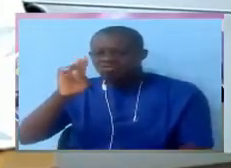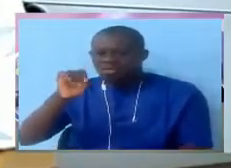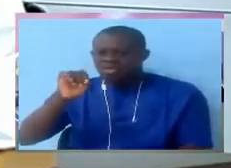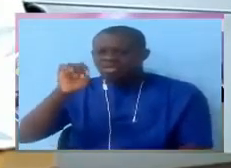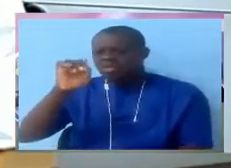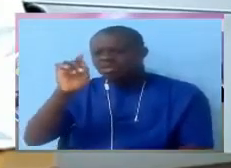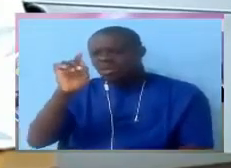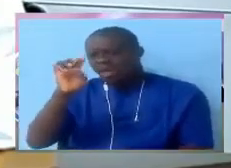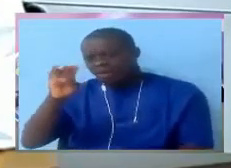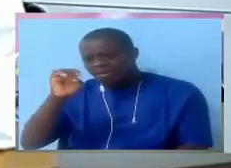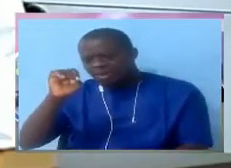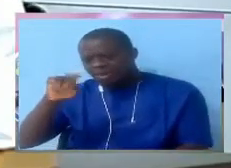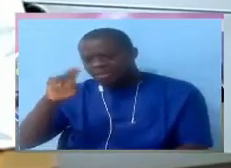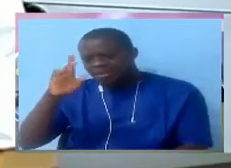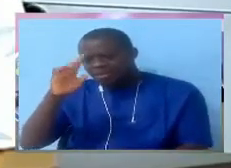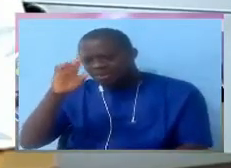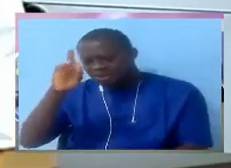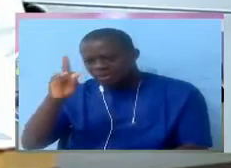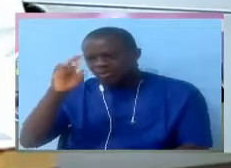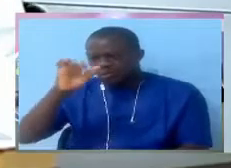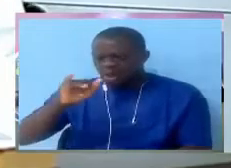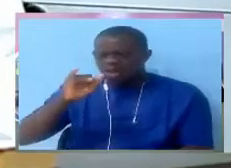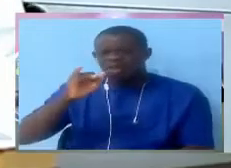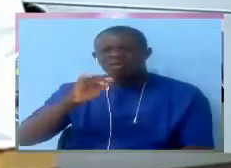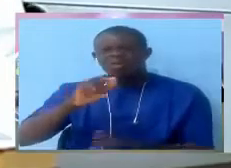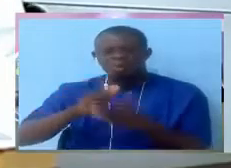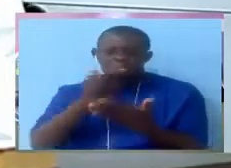Proceed. Egalé.